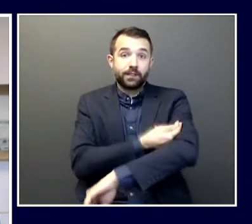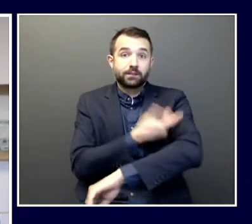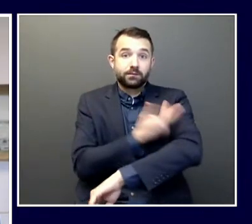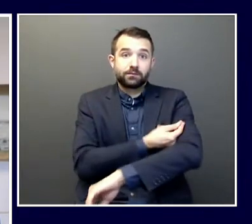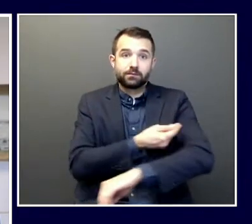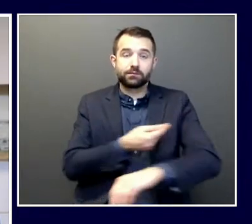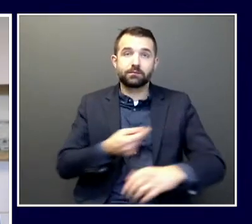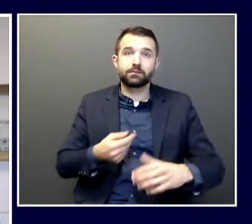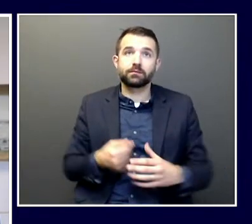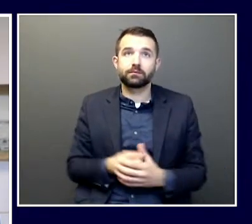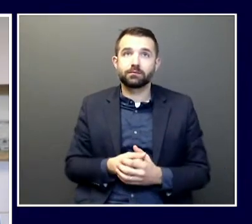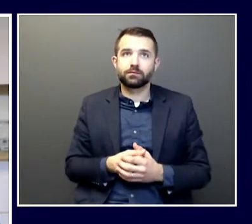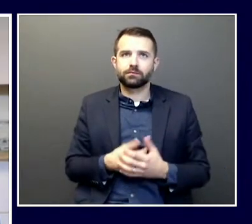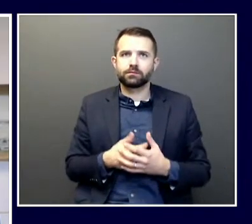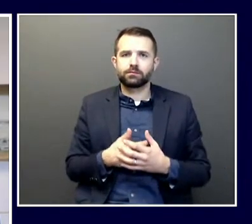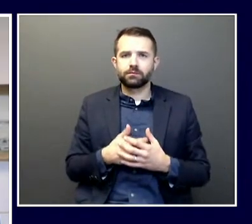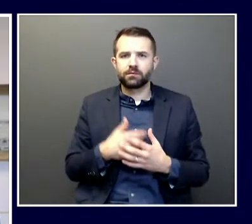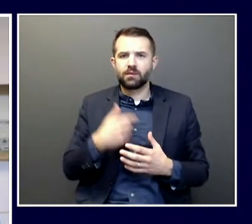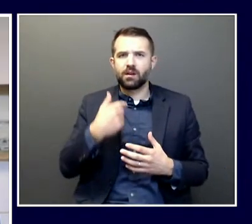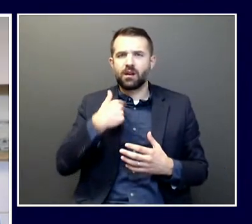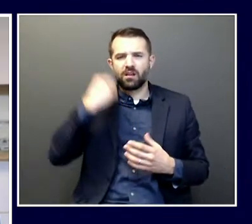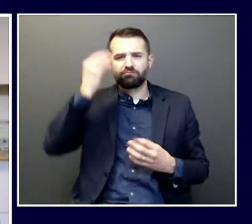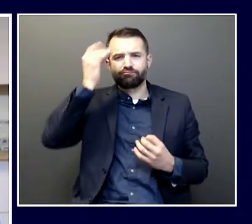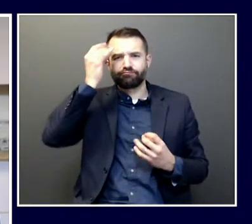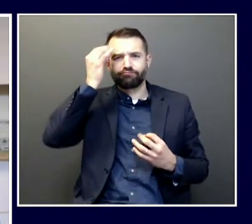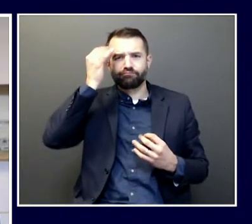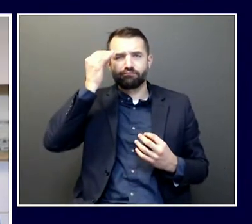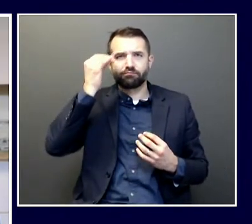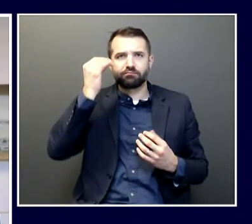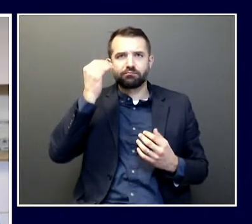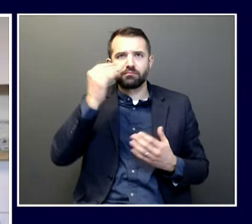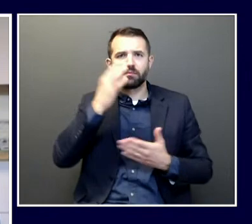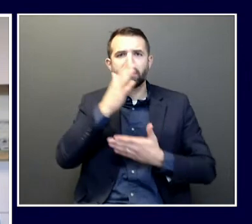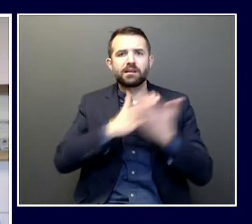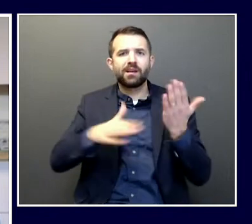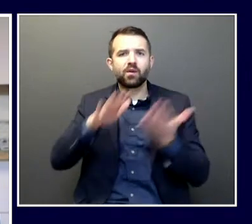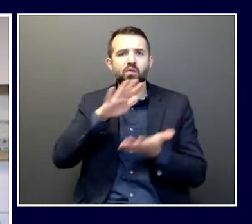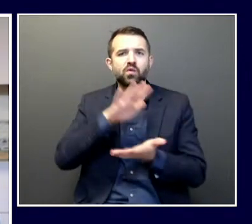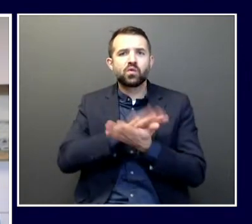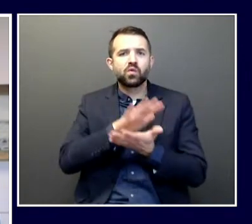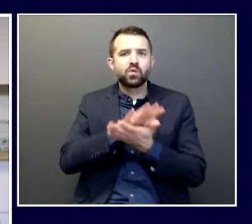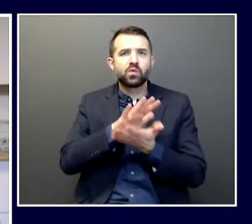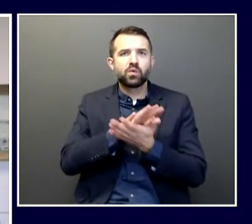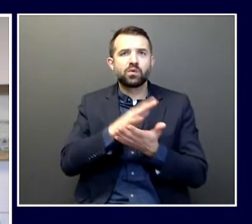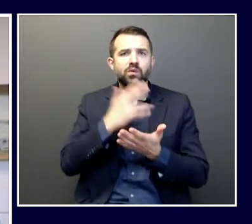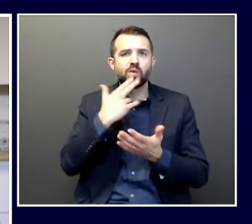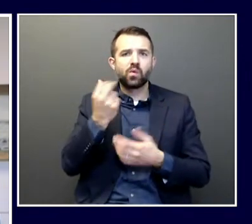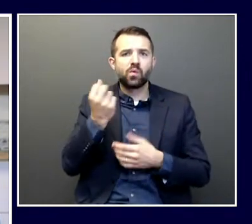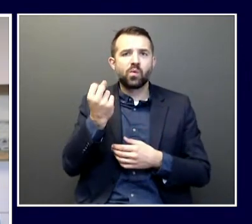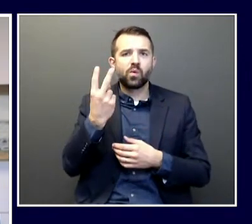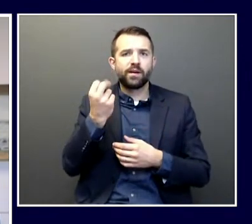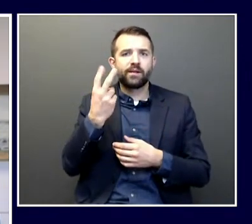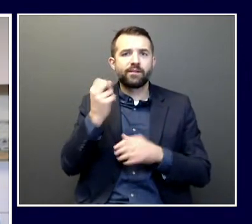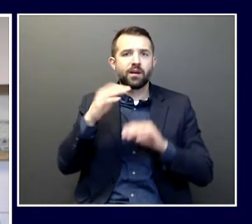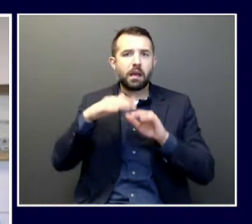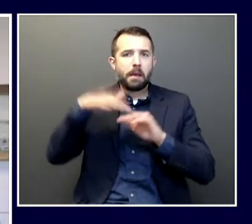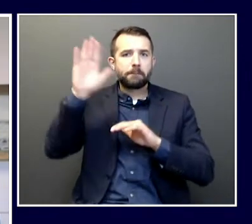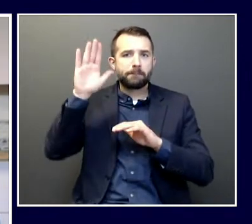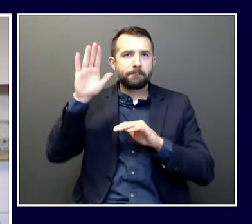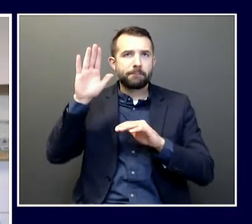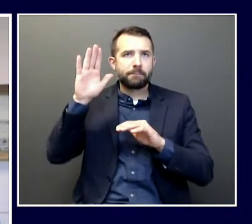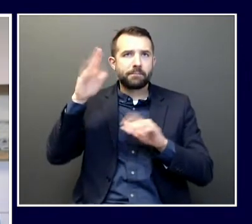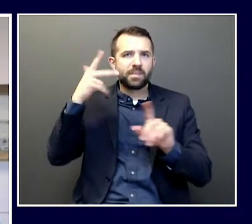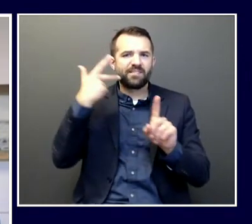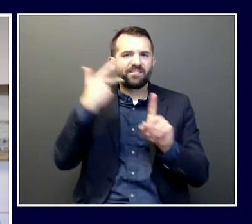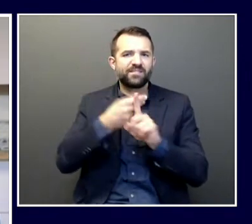to me, especially in some schools where maybe the 12 and older vaccinations were slow early on,